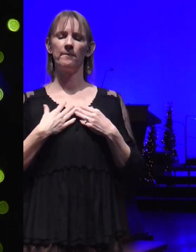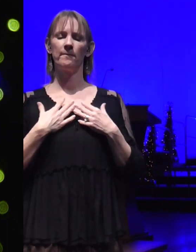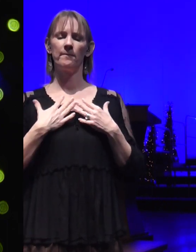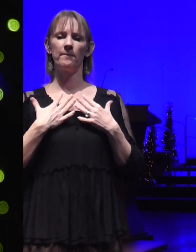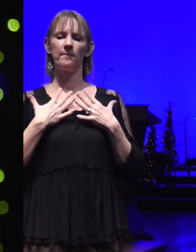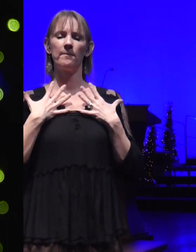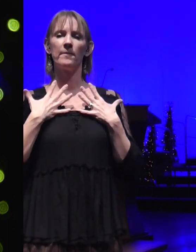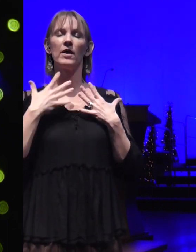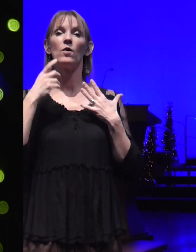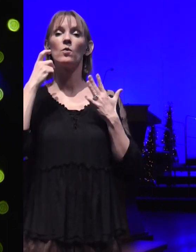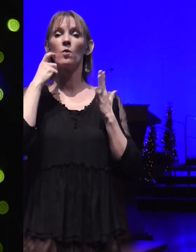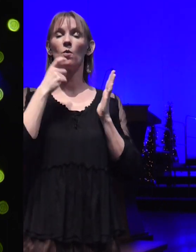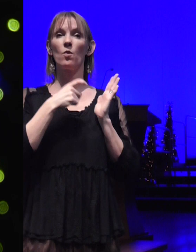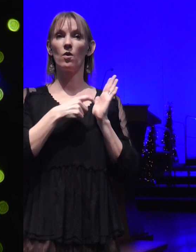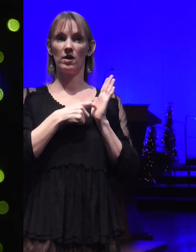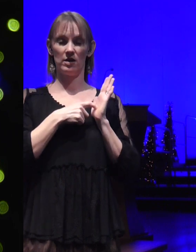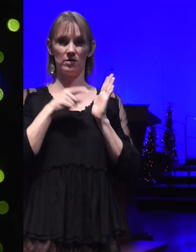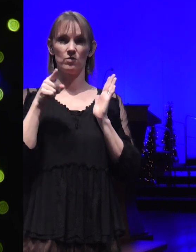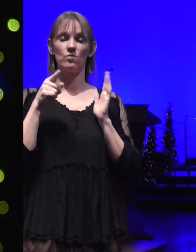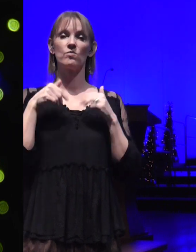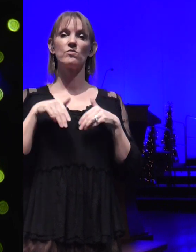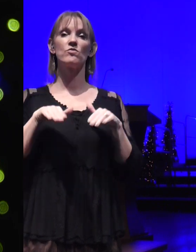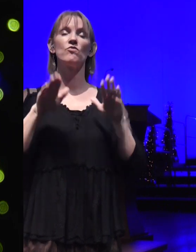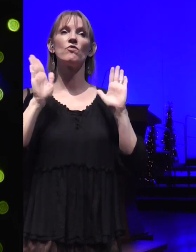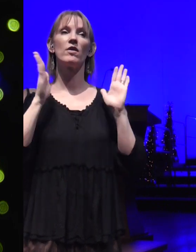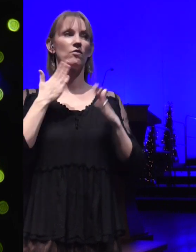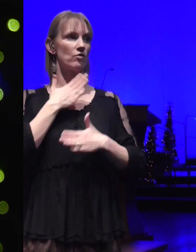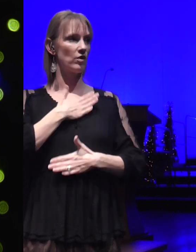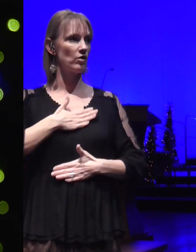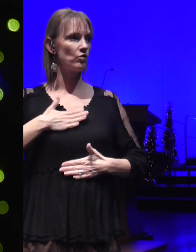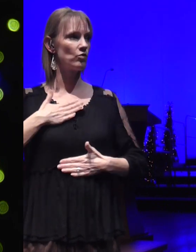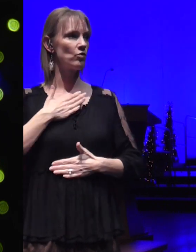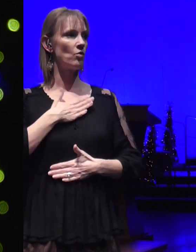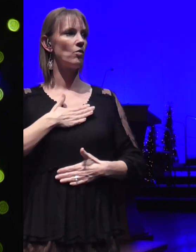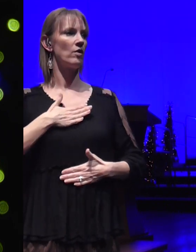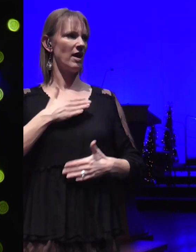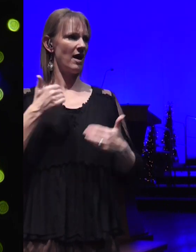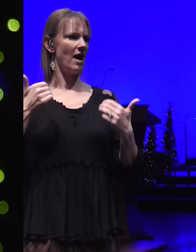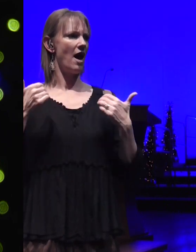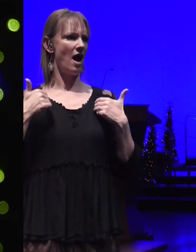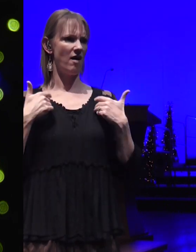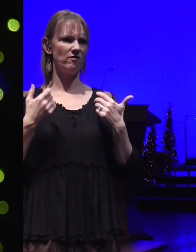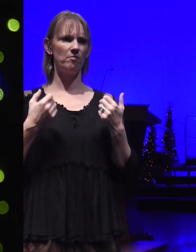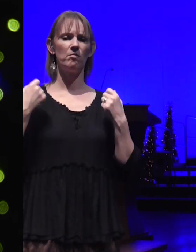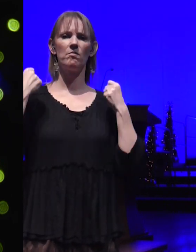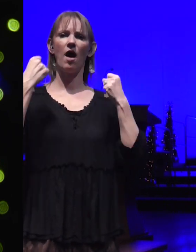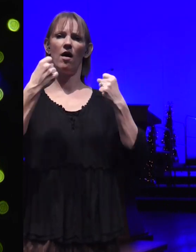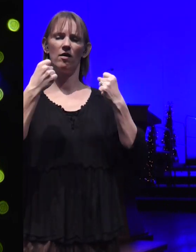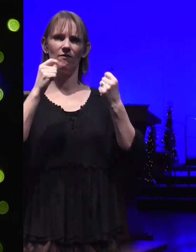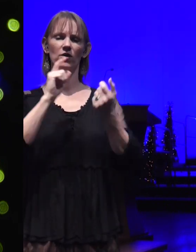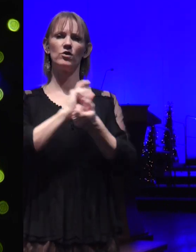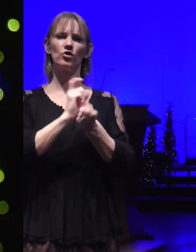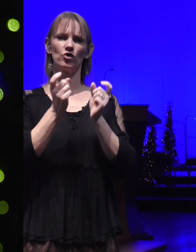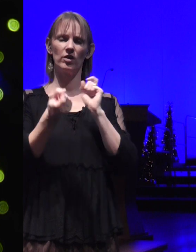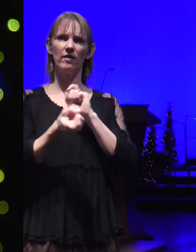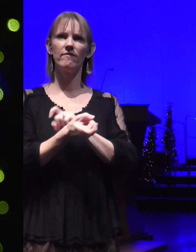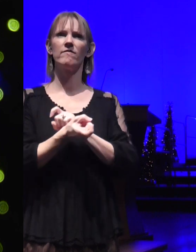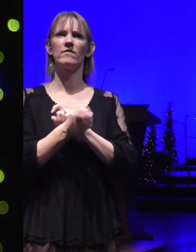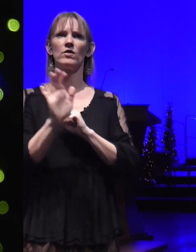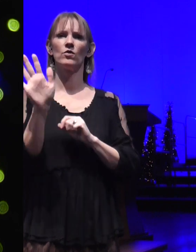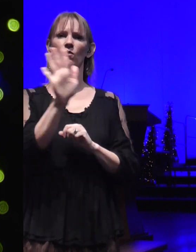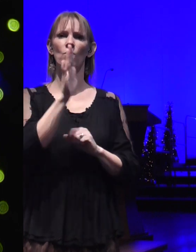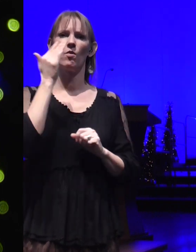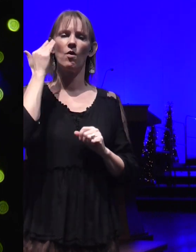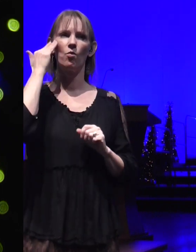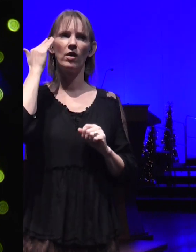And notice that as you surrender to this and enjoy this, there's a profound shift in